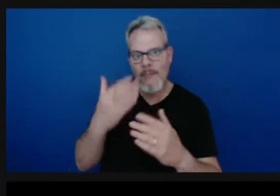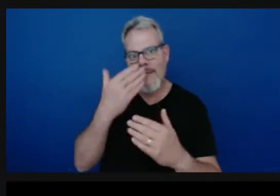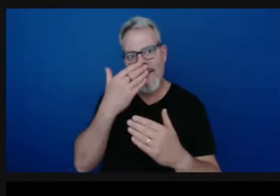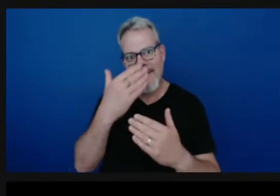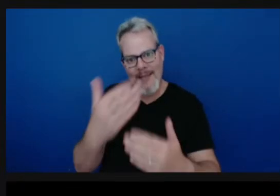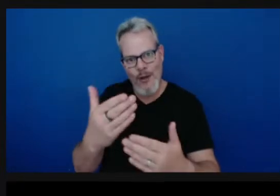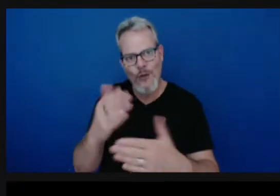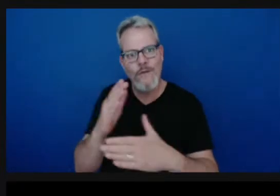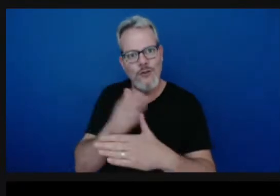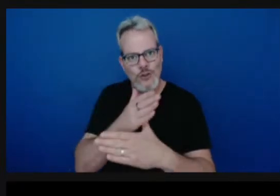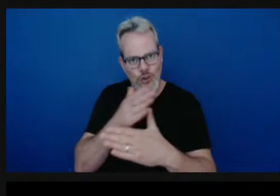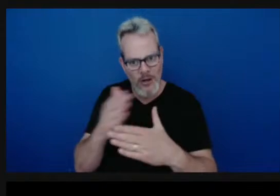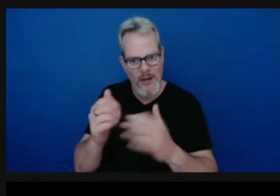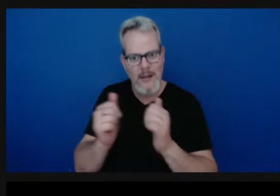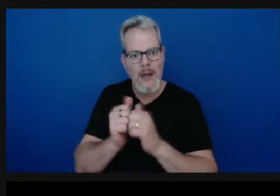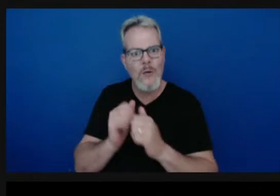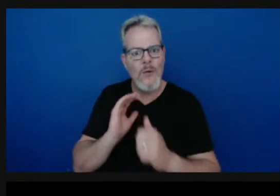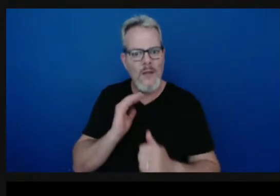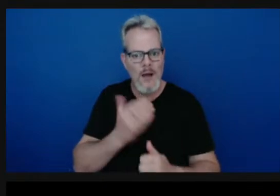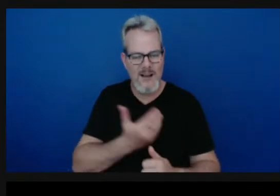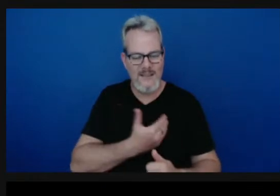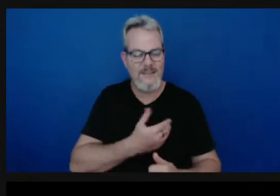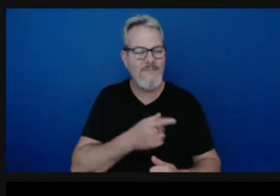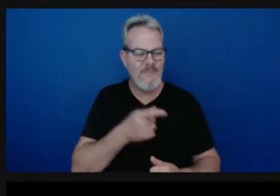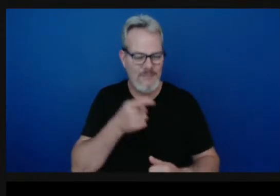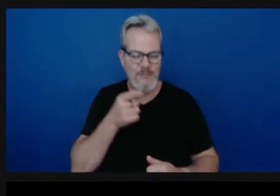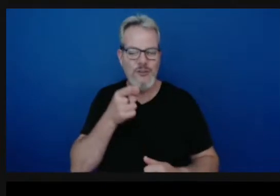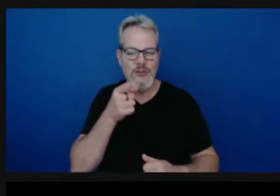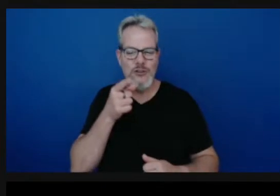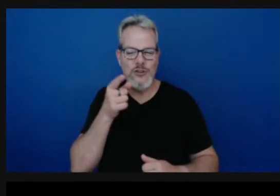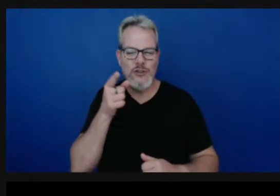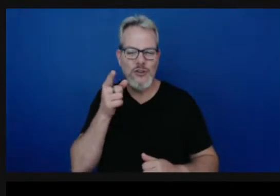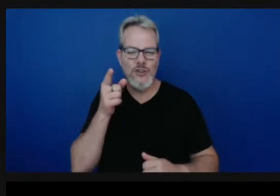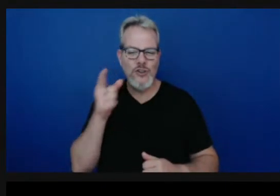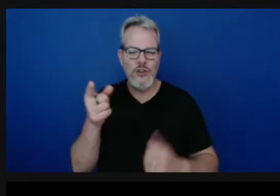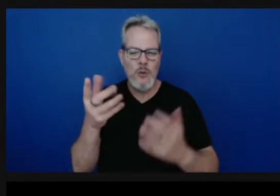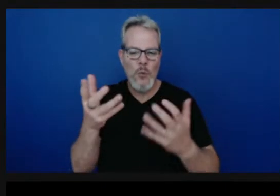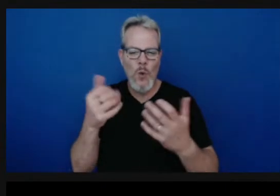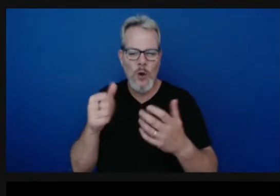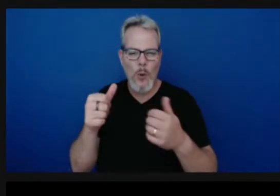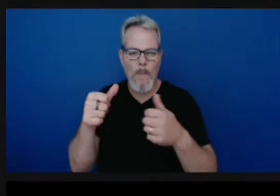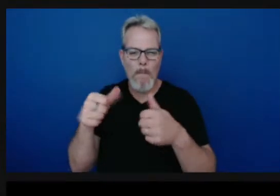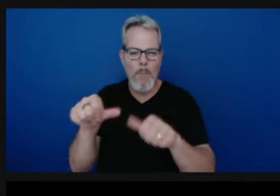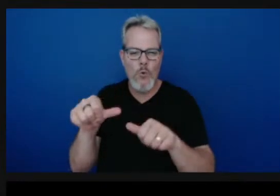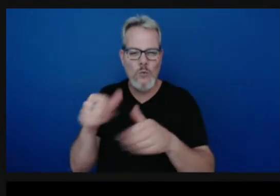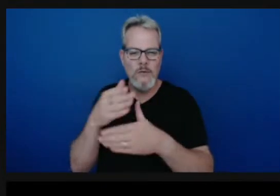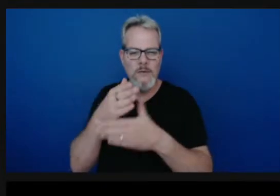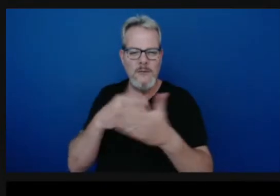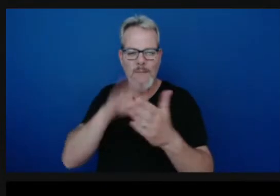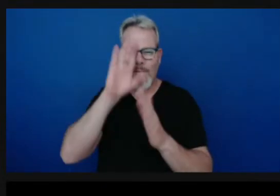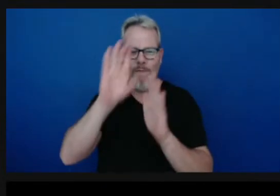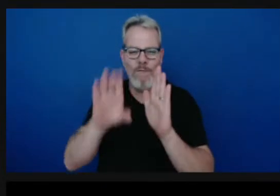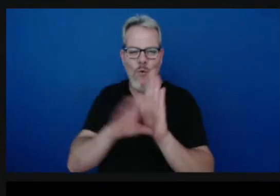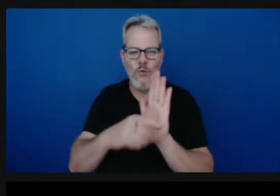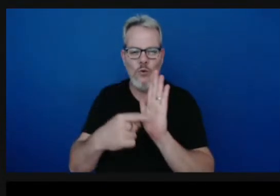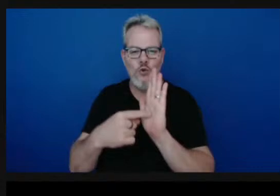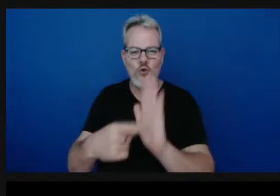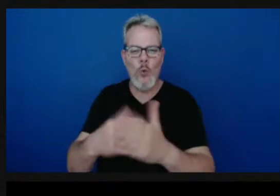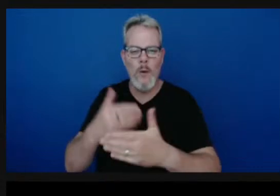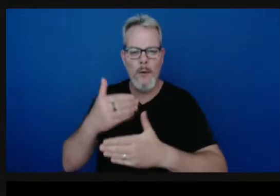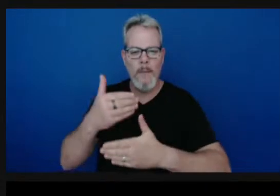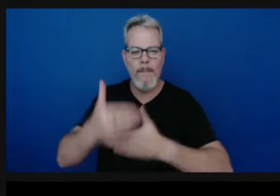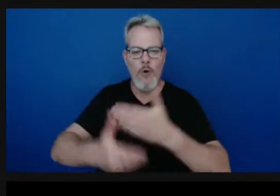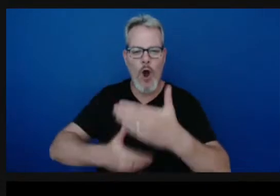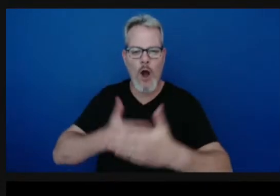that with all of us. She was going to post some photos taking over time of the same area, the same cracks, show the progress of that they've